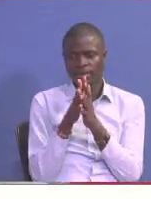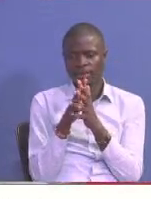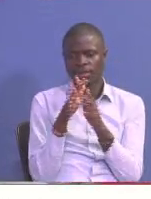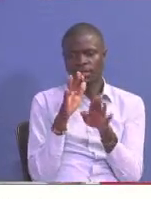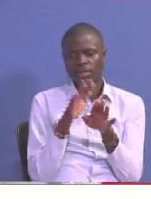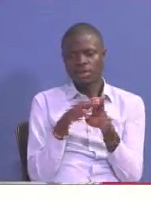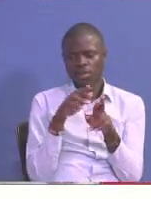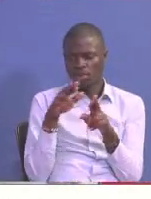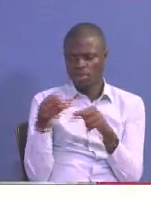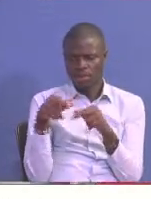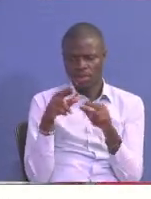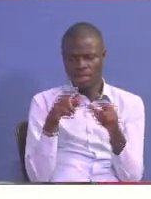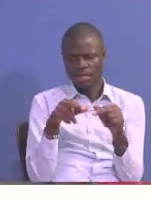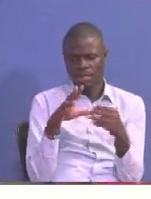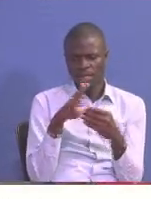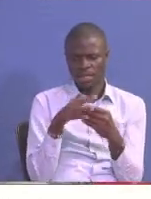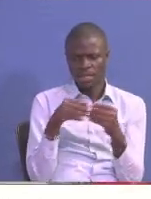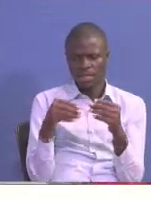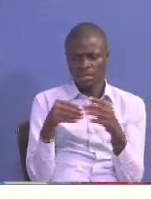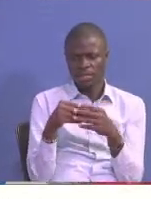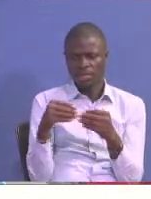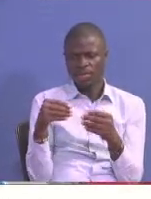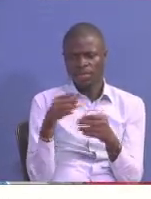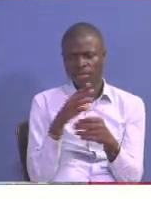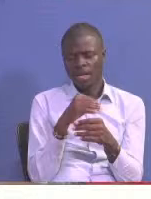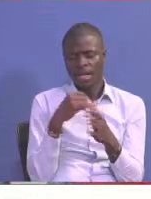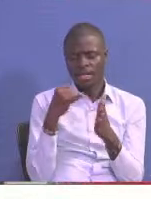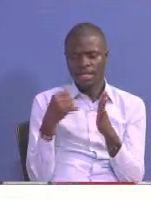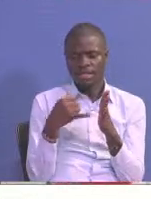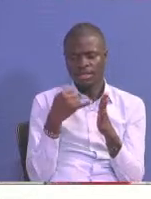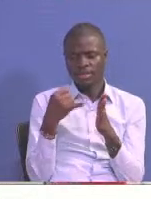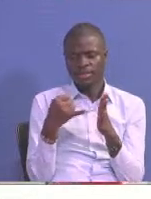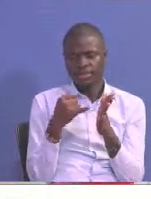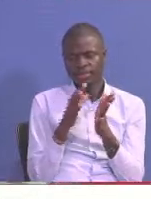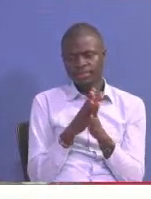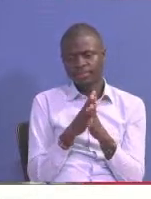on research, innovation, and industrialization.